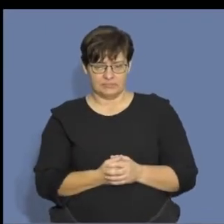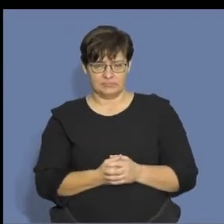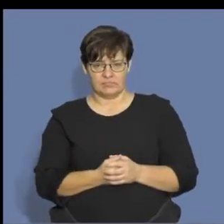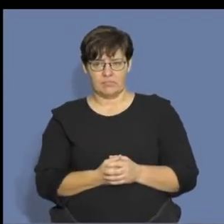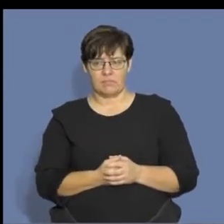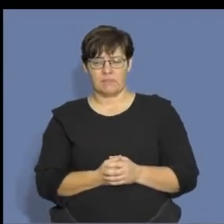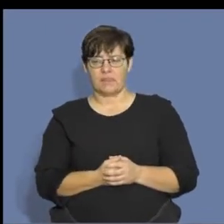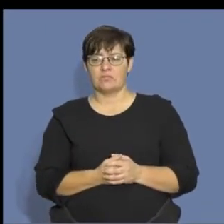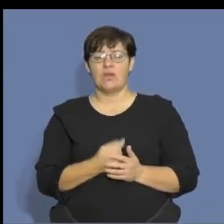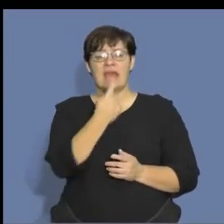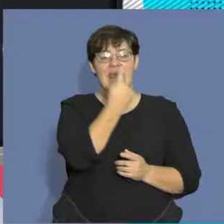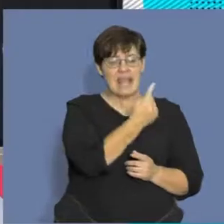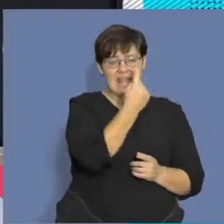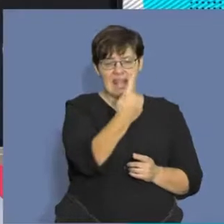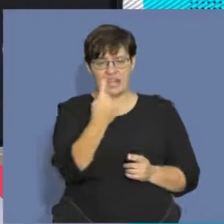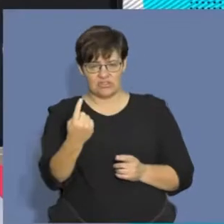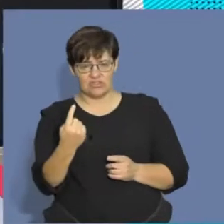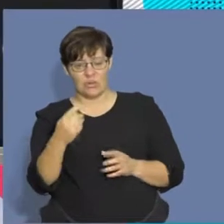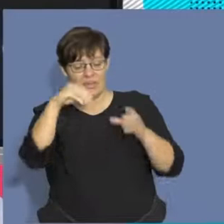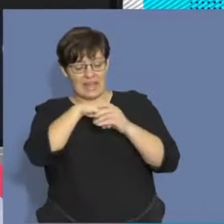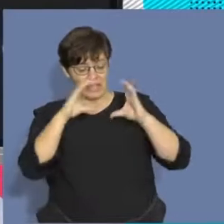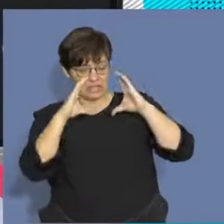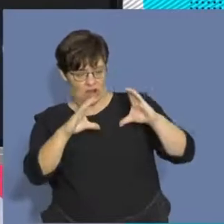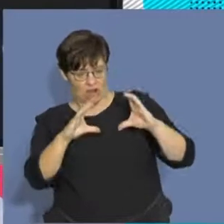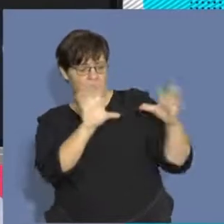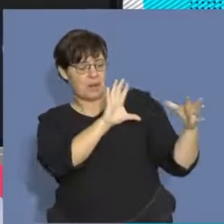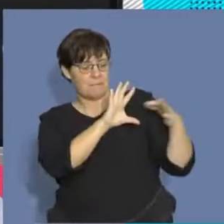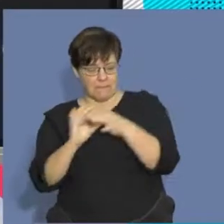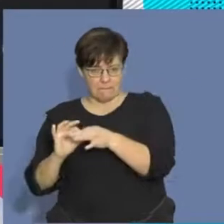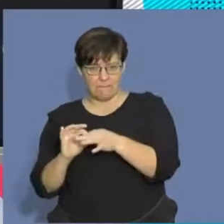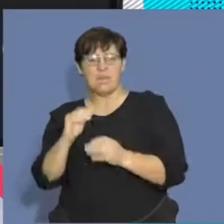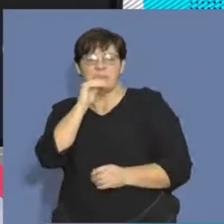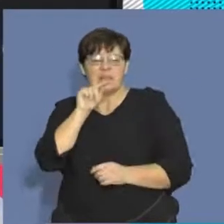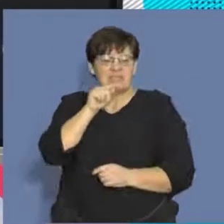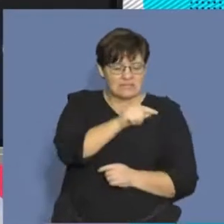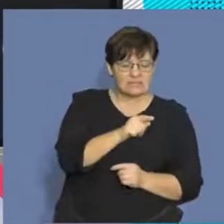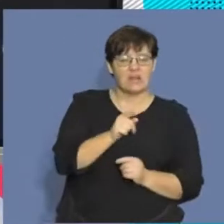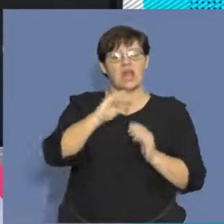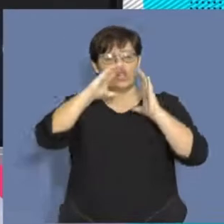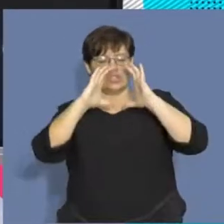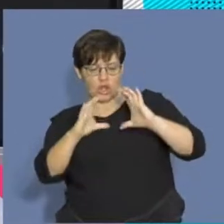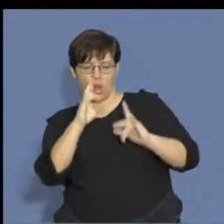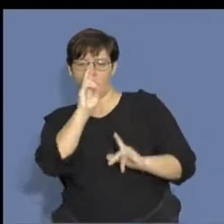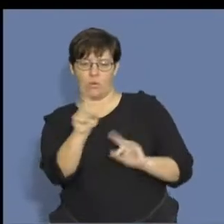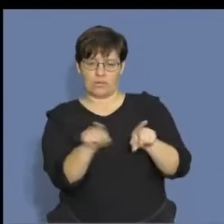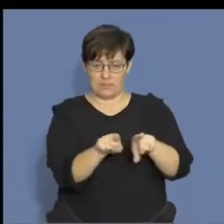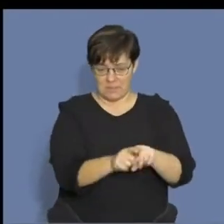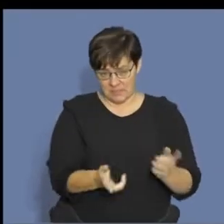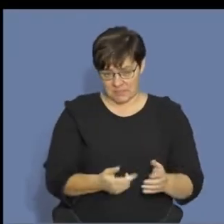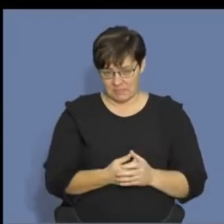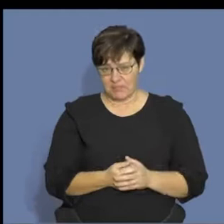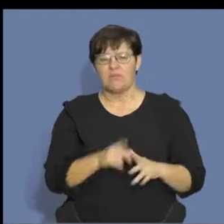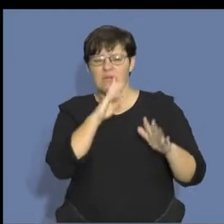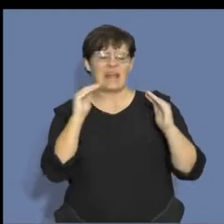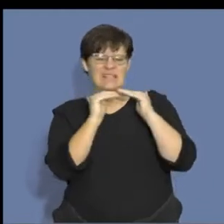bit also represents something to do with that circle particularly. So if we look at the standard form of a